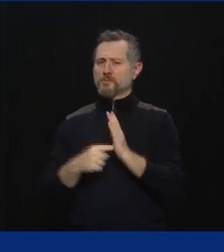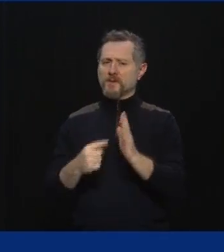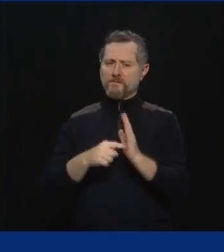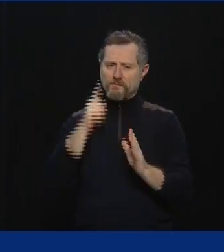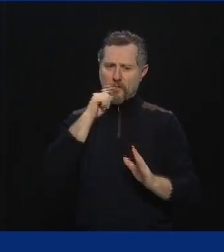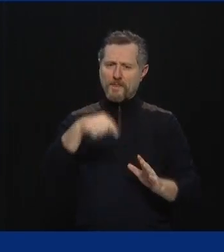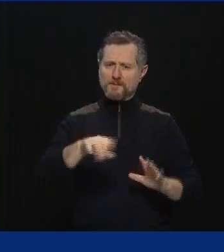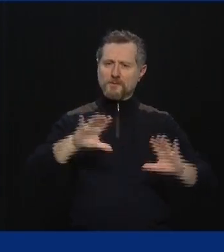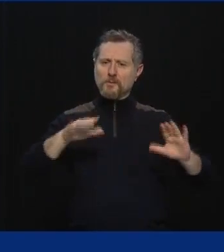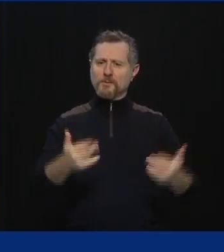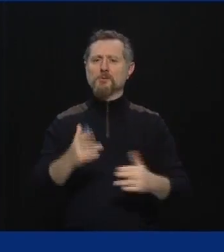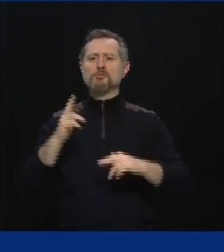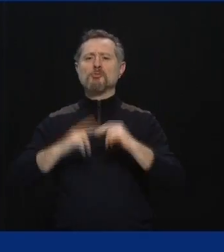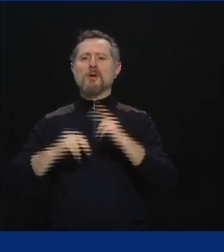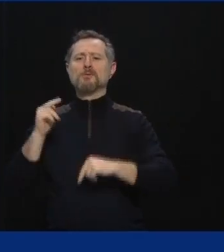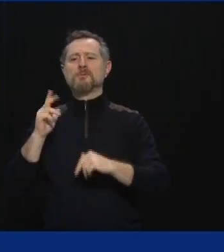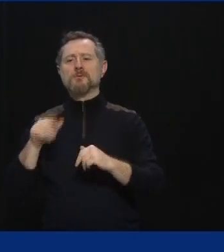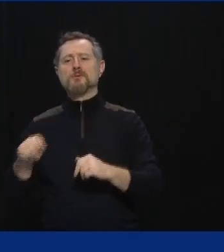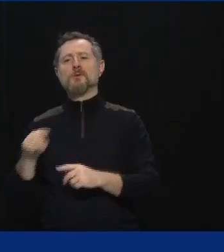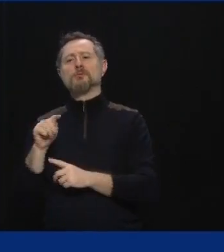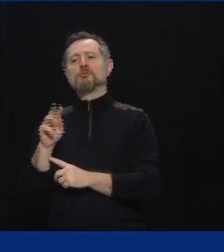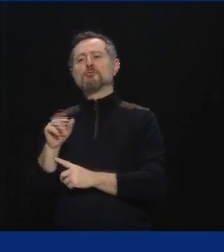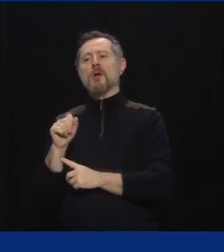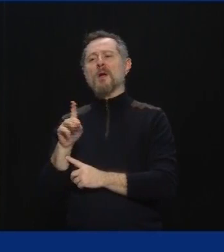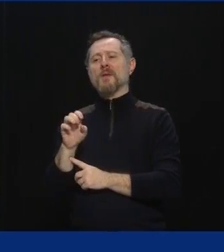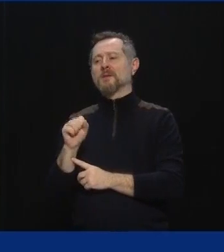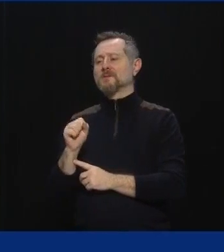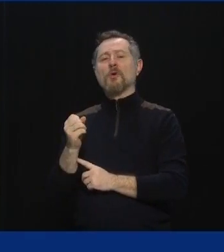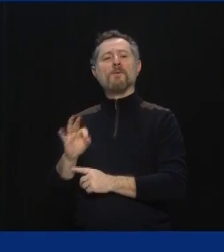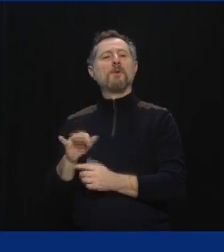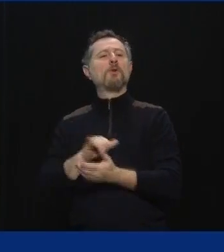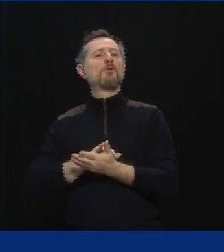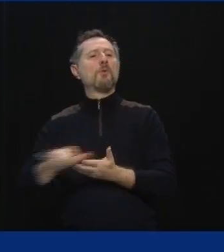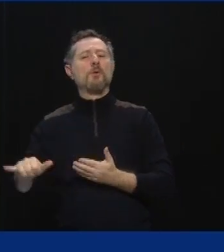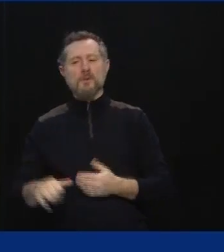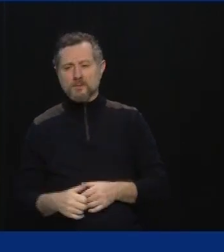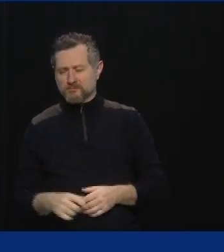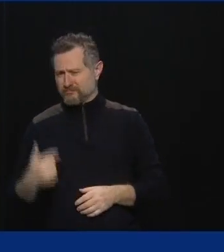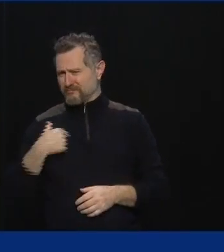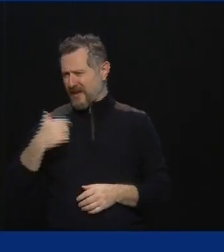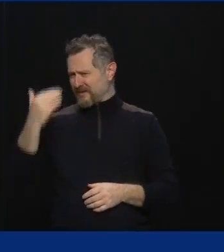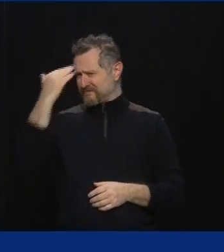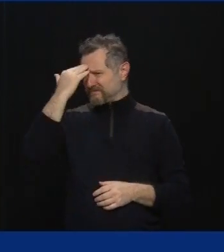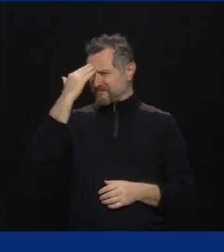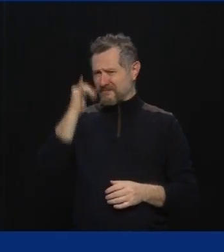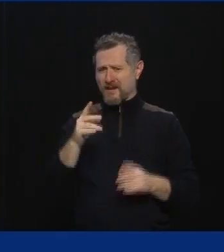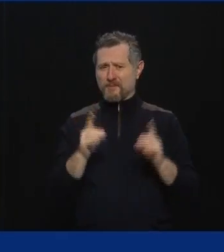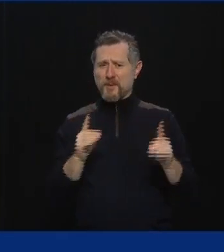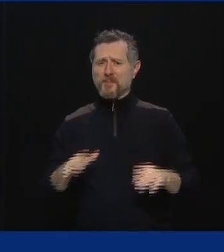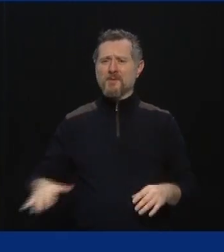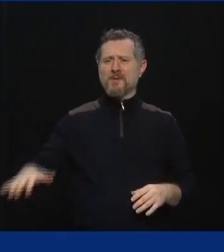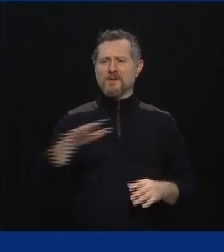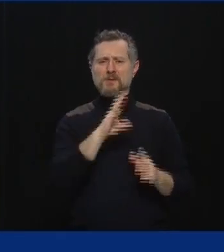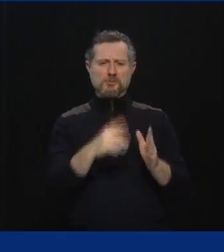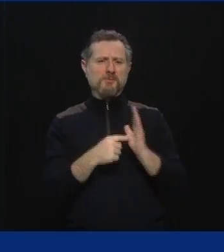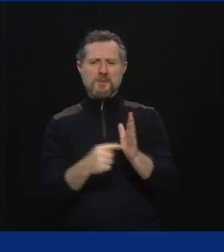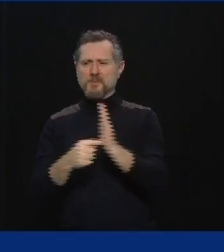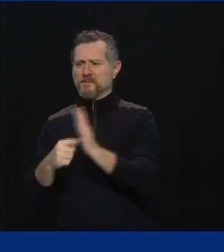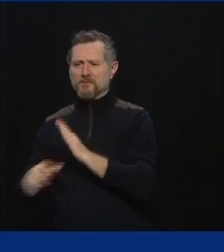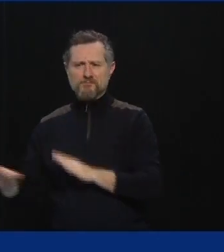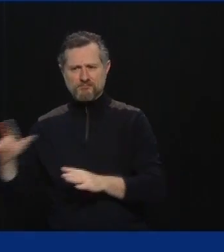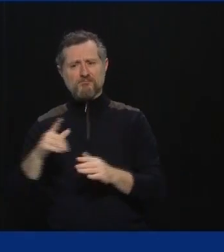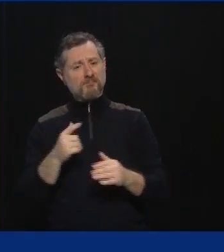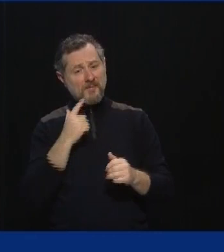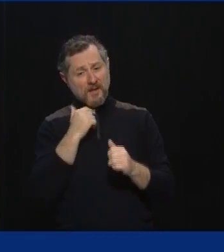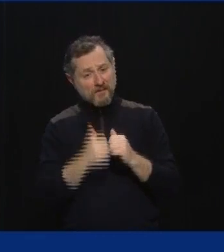not think of a greater partner, someone who just wears the needs of the people that he represents on his sleeve. Every time you see